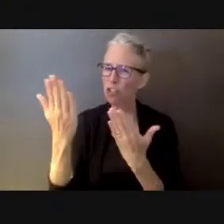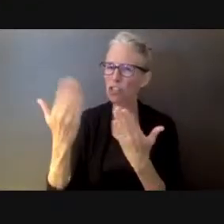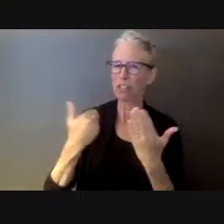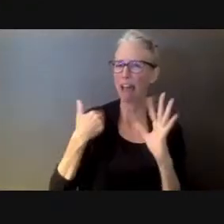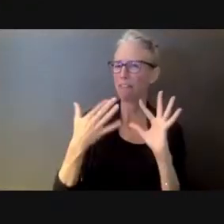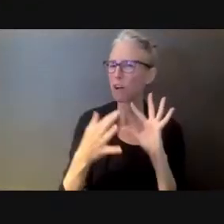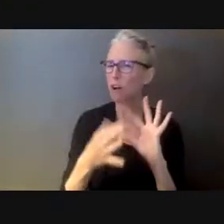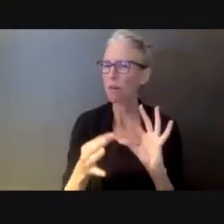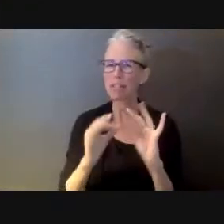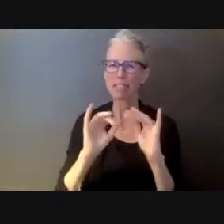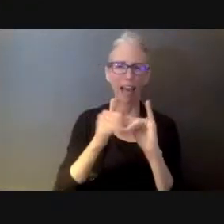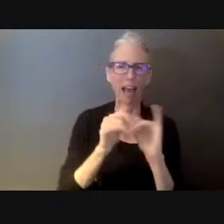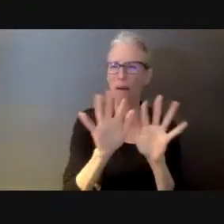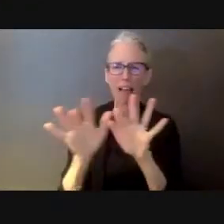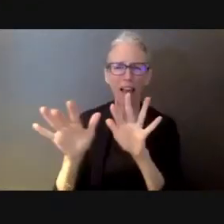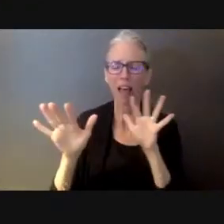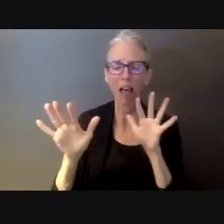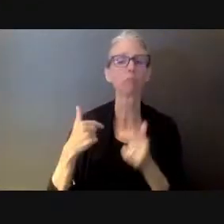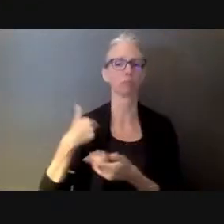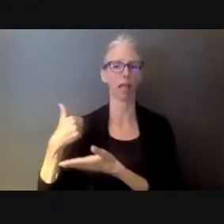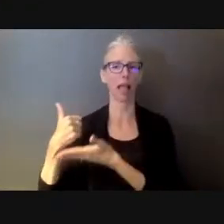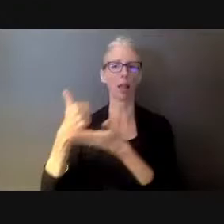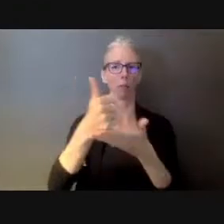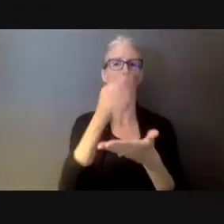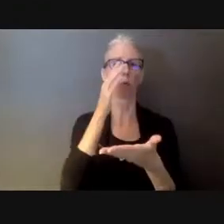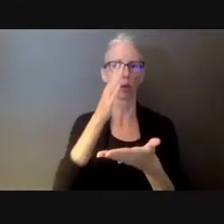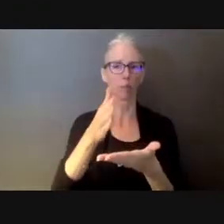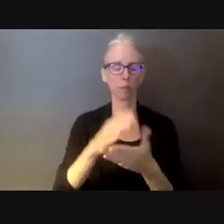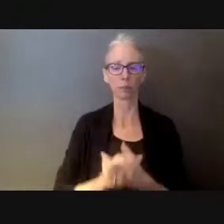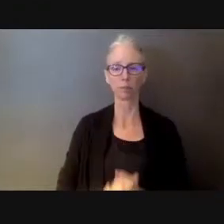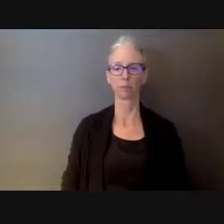them structured correctly so that they will be accepted.